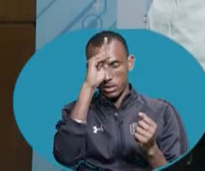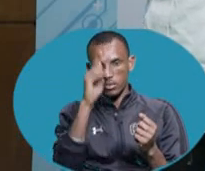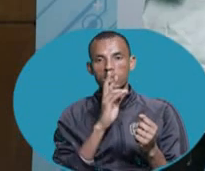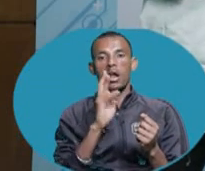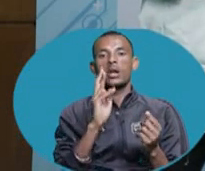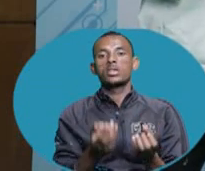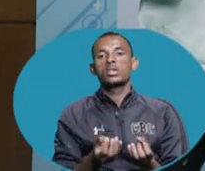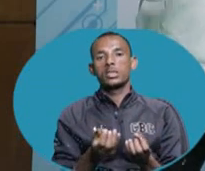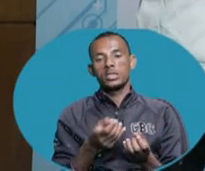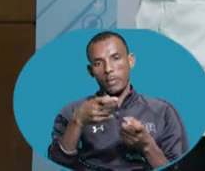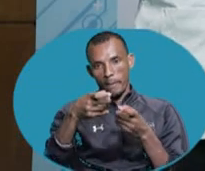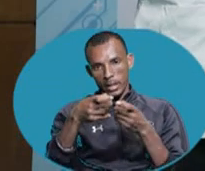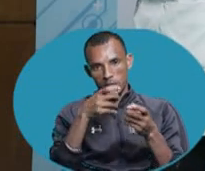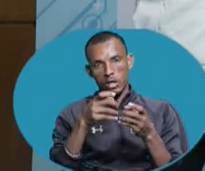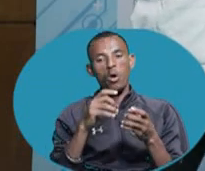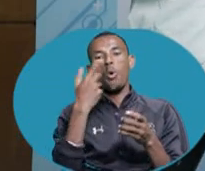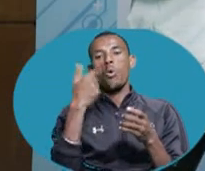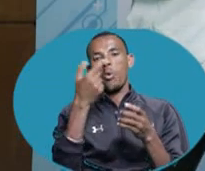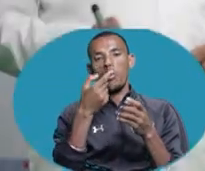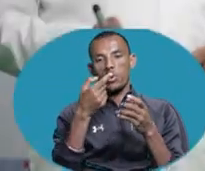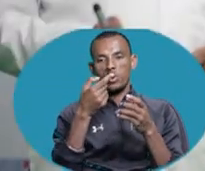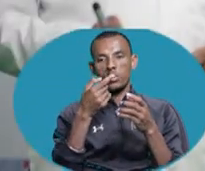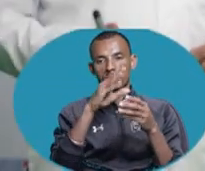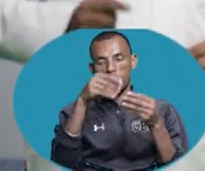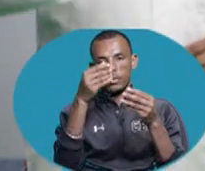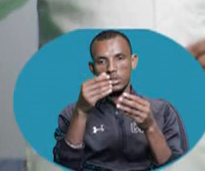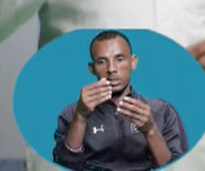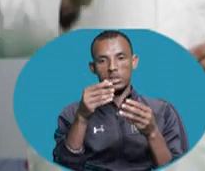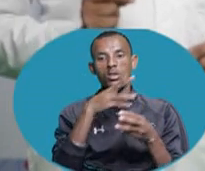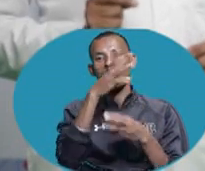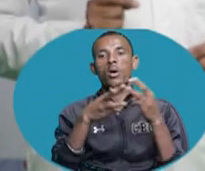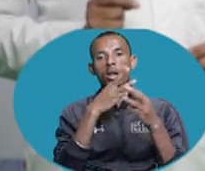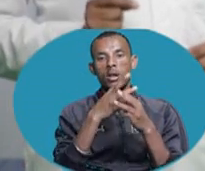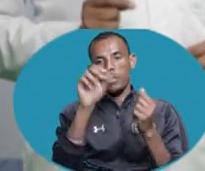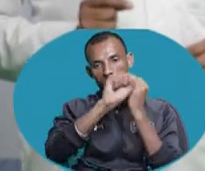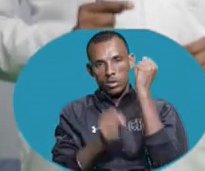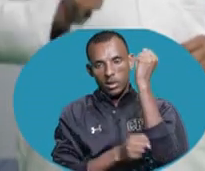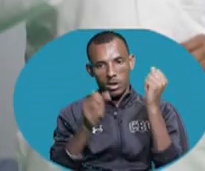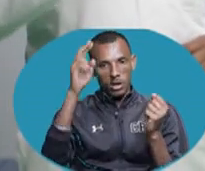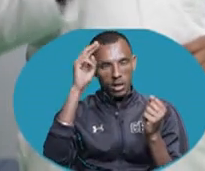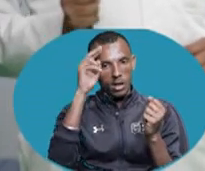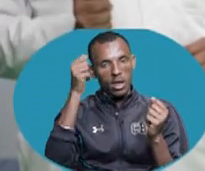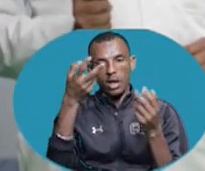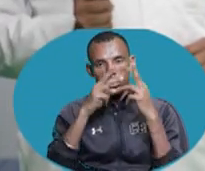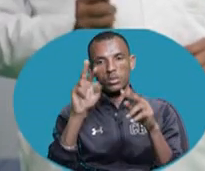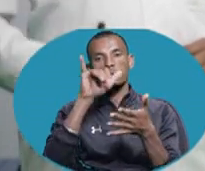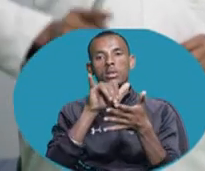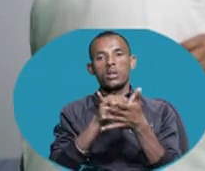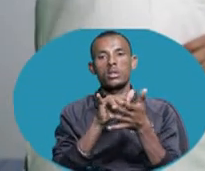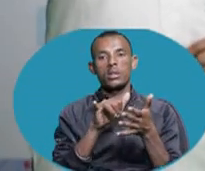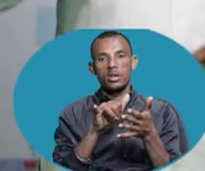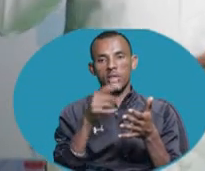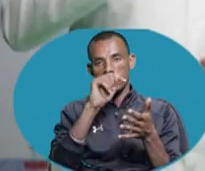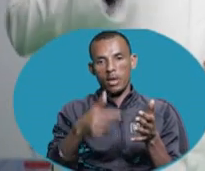master race who deserve to rule the world. According to Hitler, he assumed that